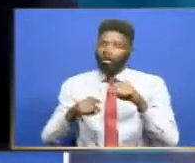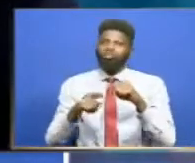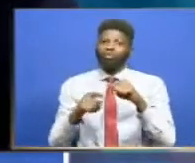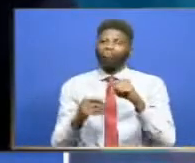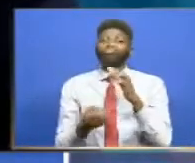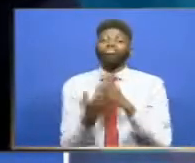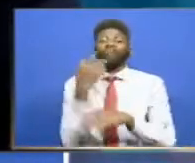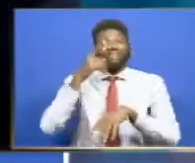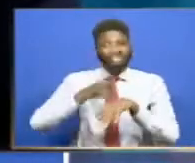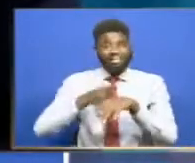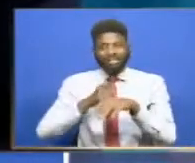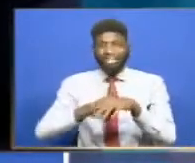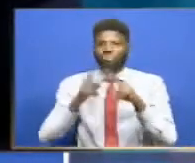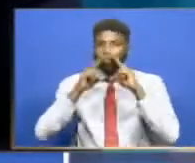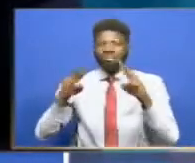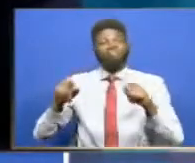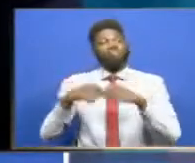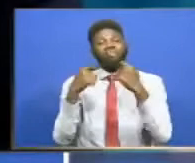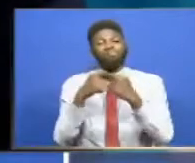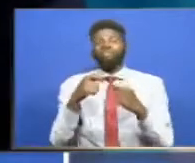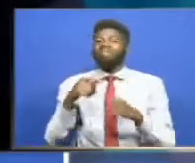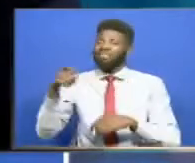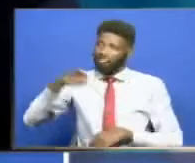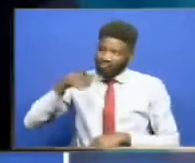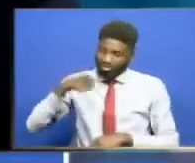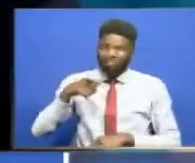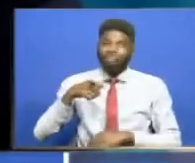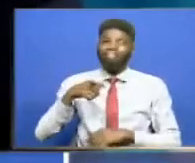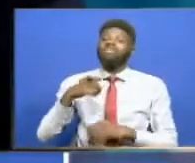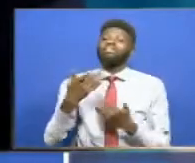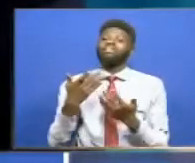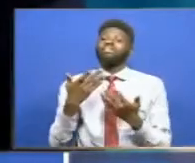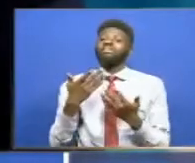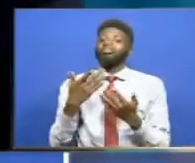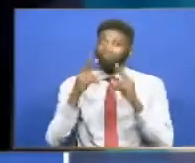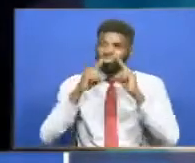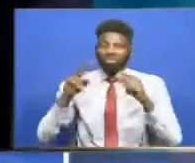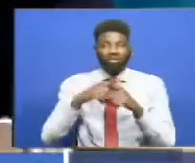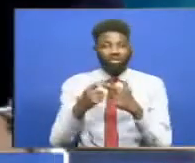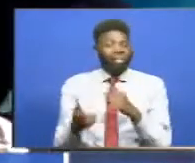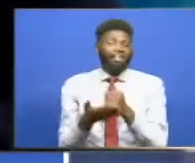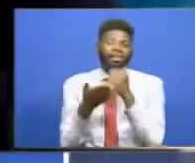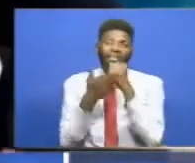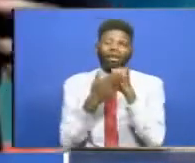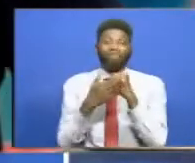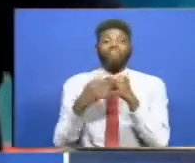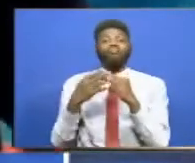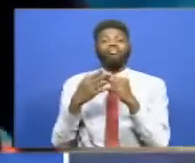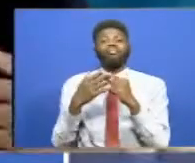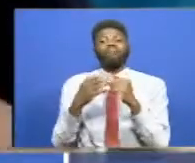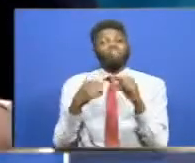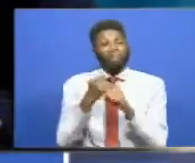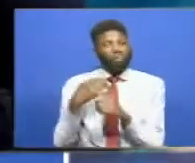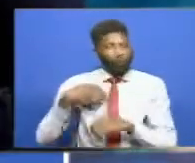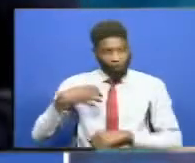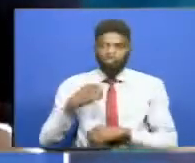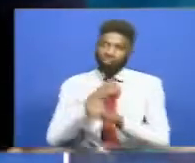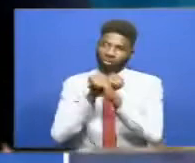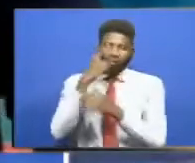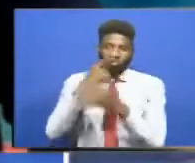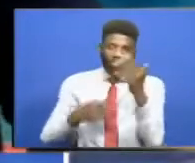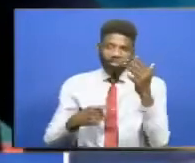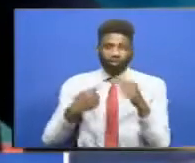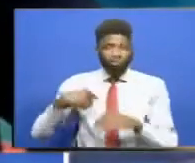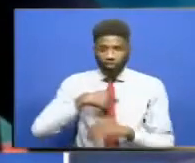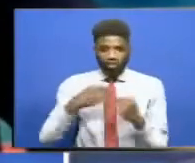able to create wealth mm-hmm. for this country. You need to protect what we already have, mm-hmm. and we need to give room for the creation of